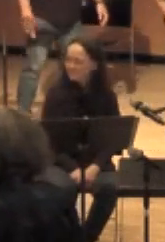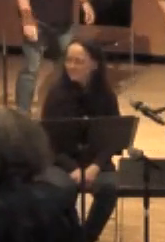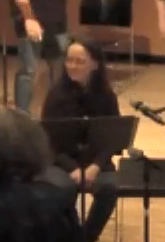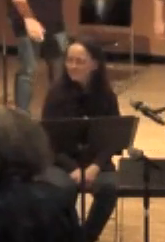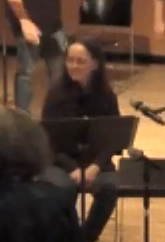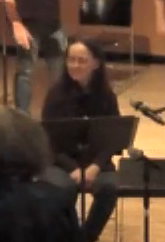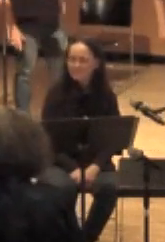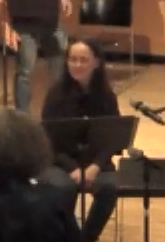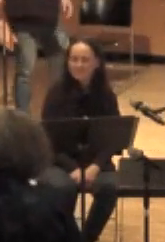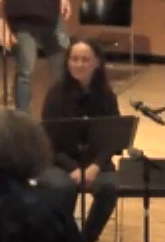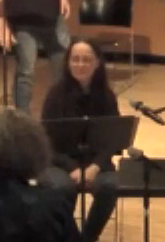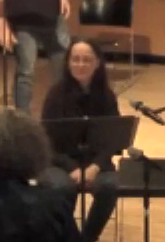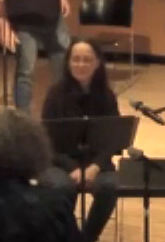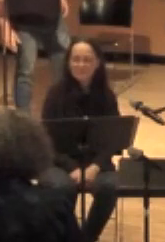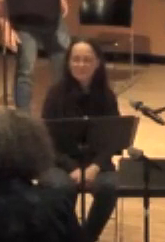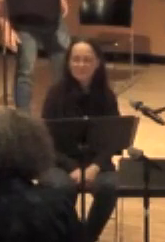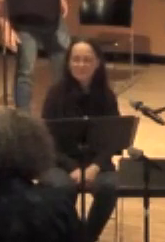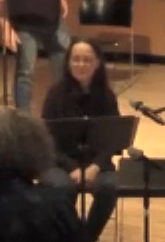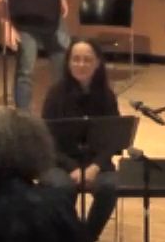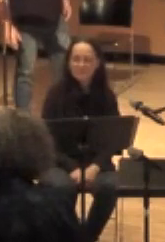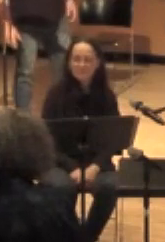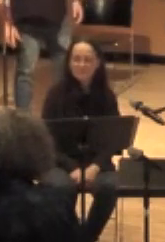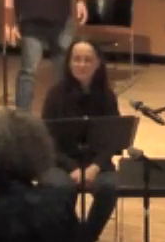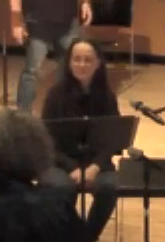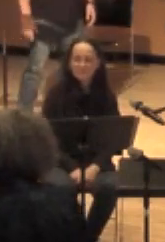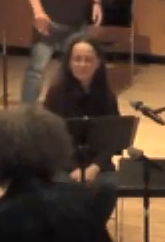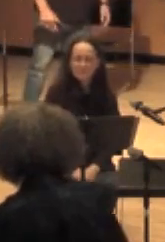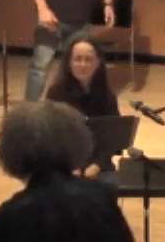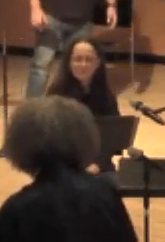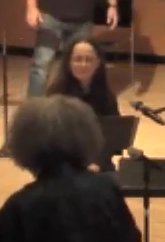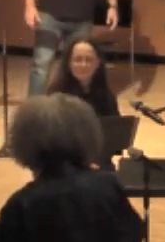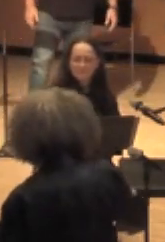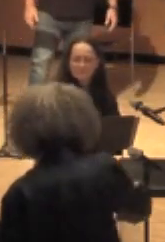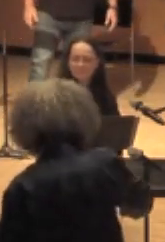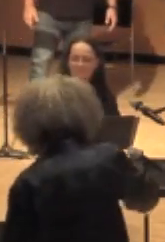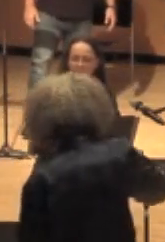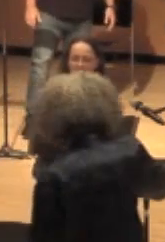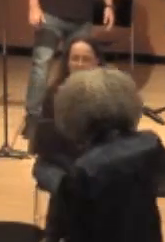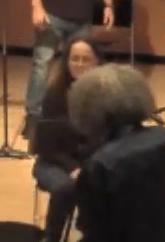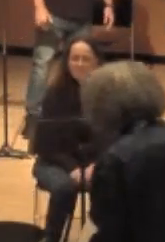Raymond last see if that one's